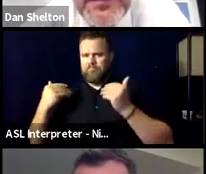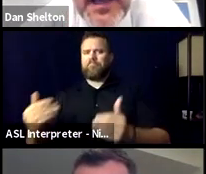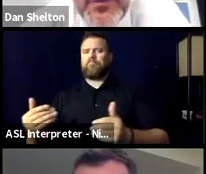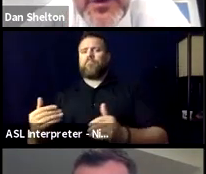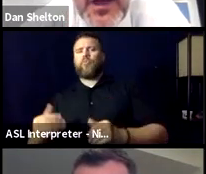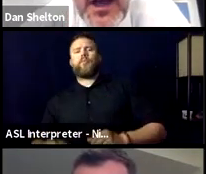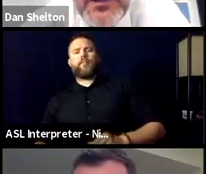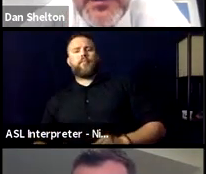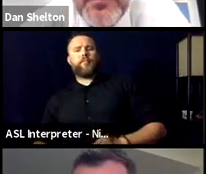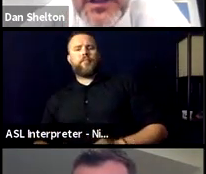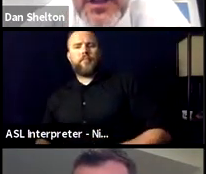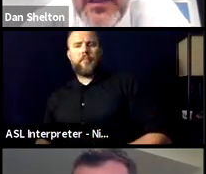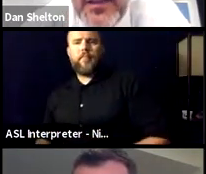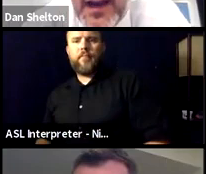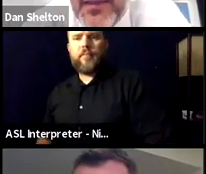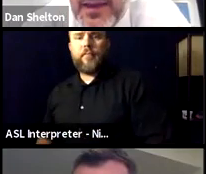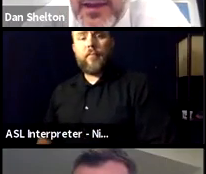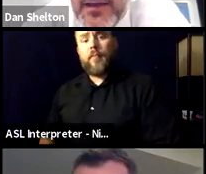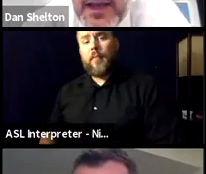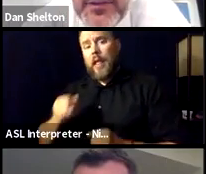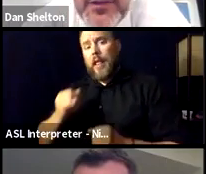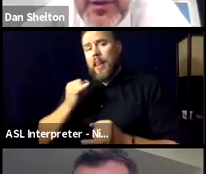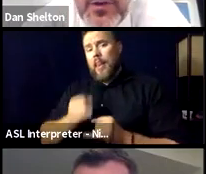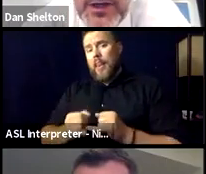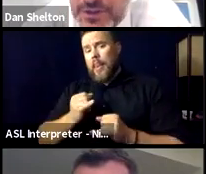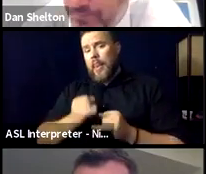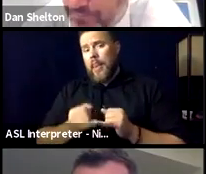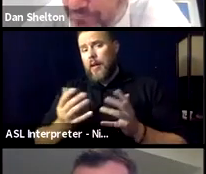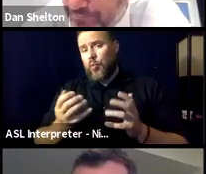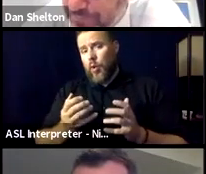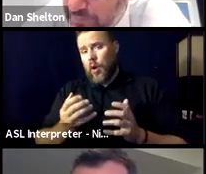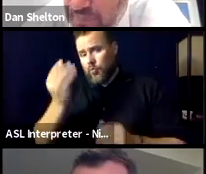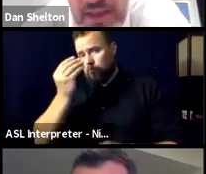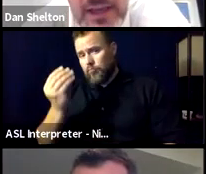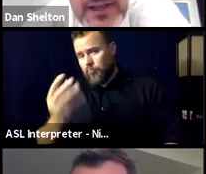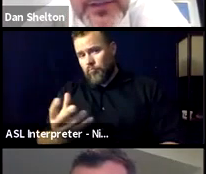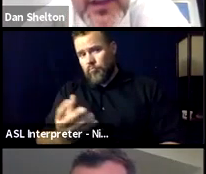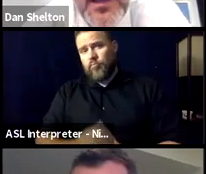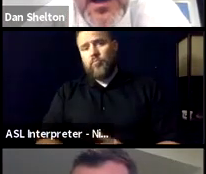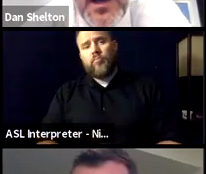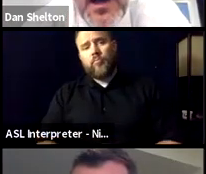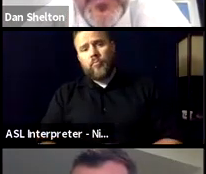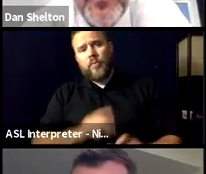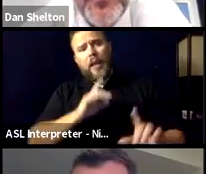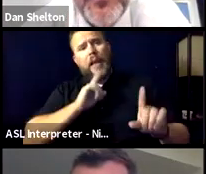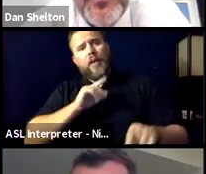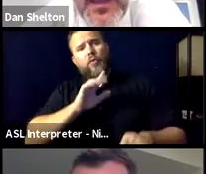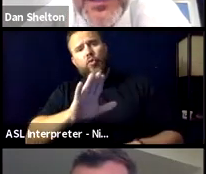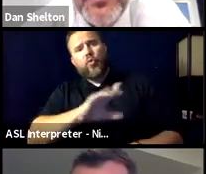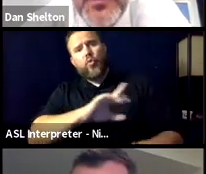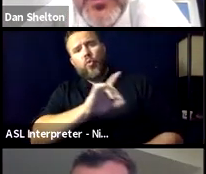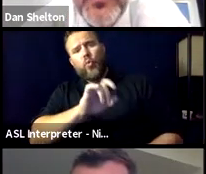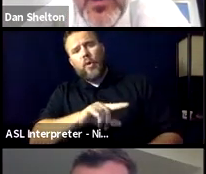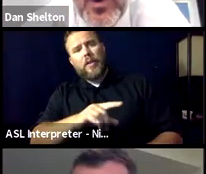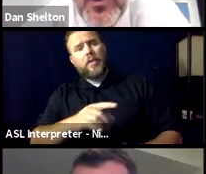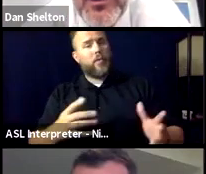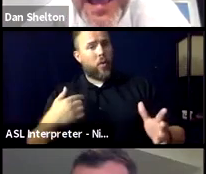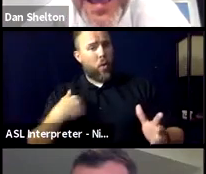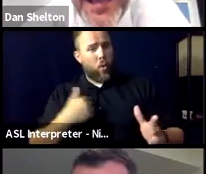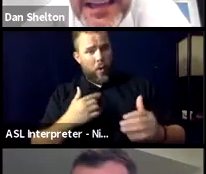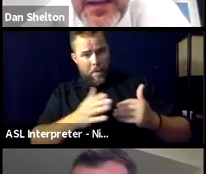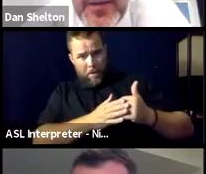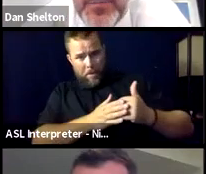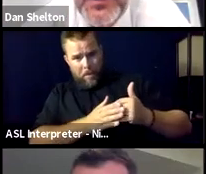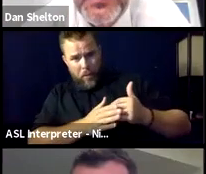The last thing I would just mention that I think gets to your question is, as we move